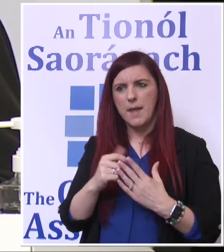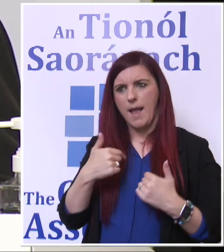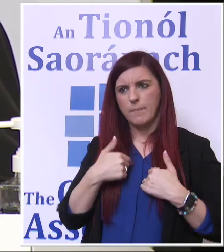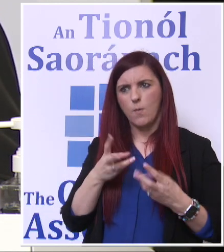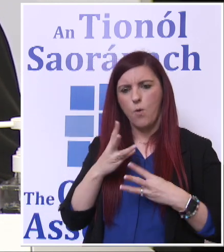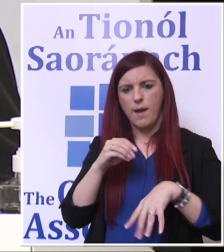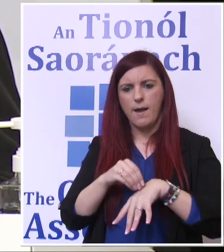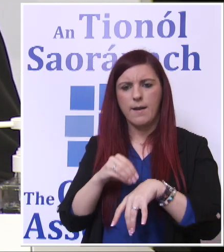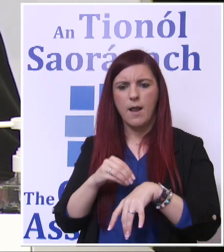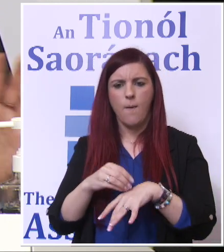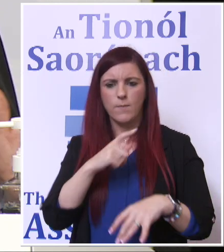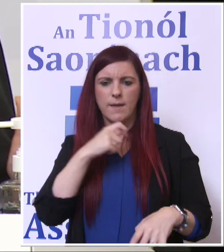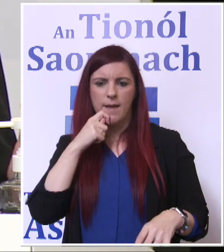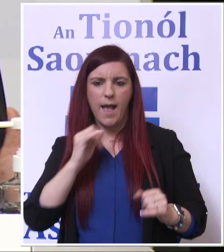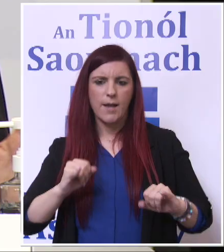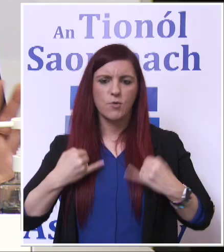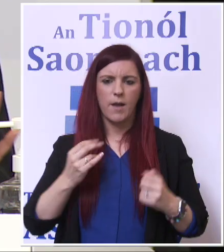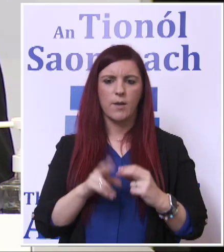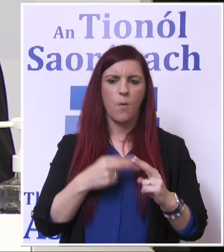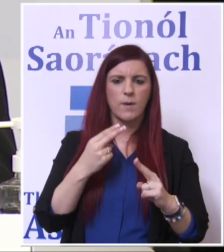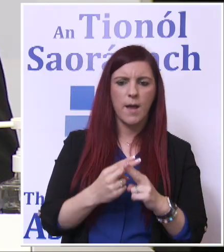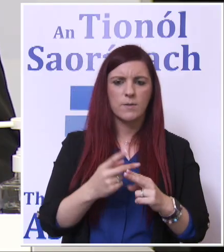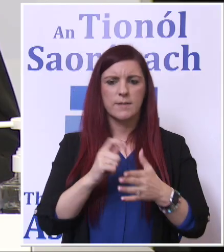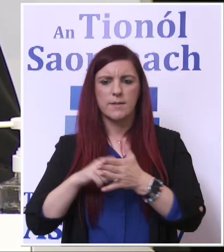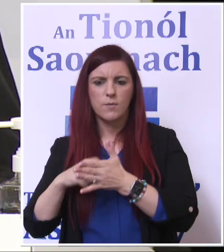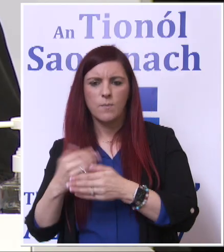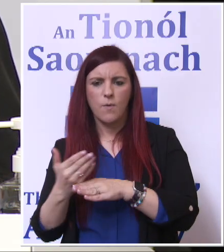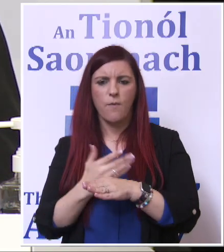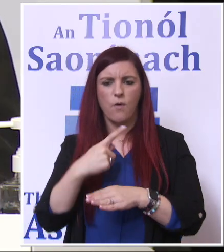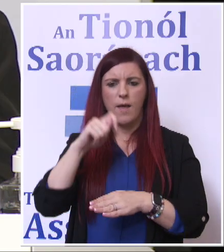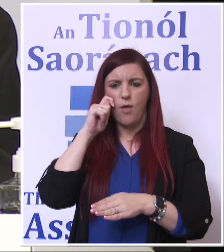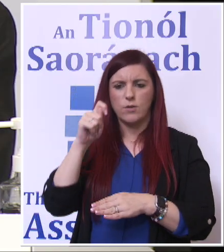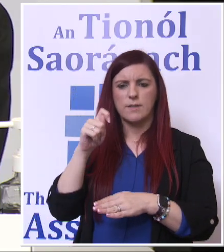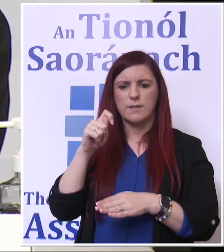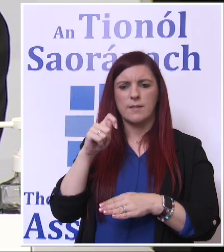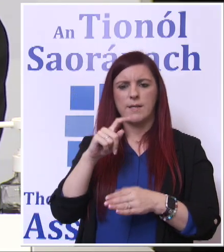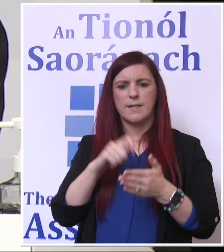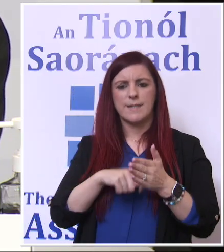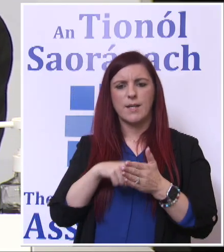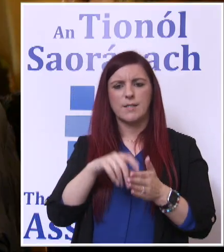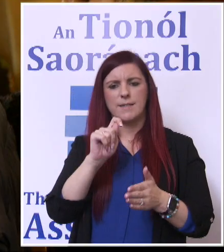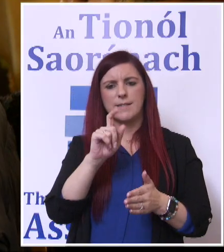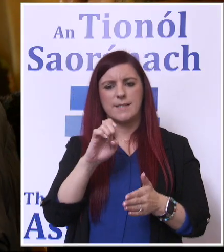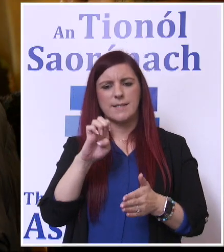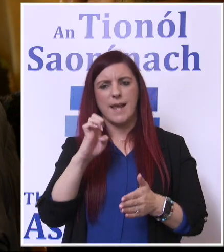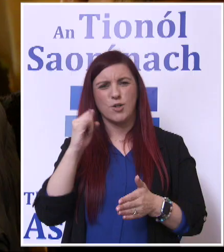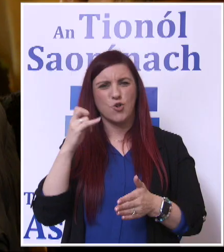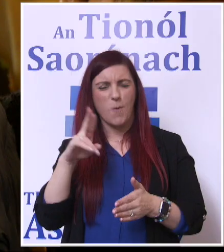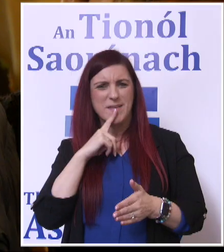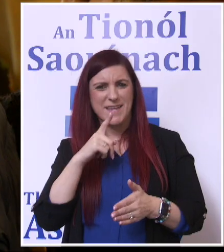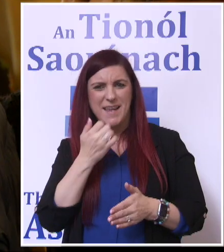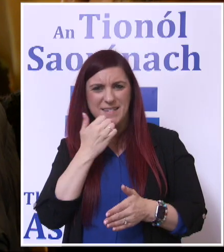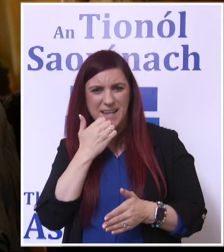with. And I have to say I enjoy going out on a tender. As I said before, I thought tender was a dating app, but it's the vehicle that brings you from